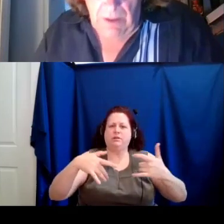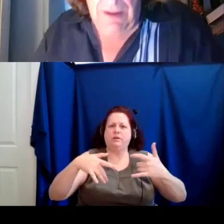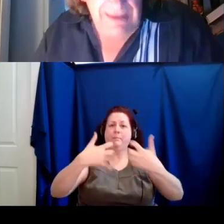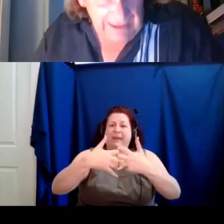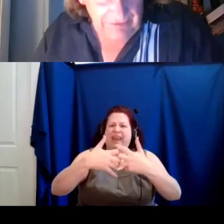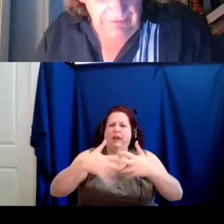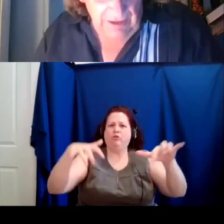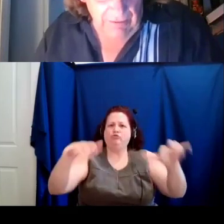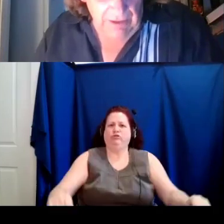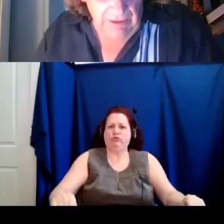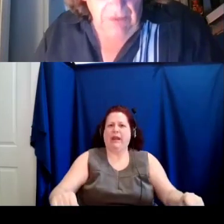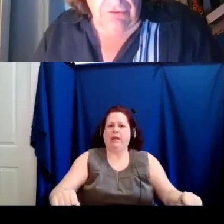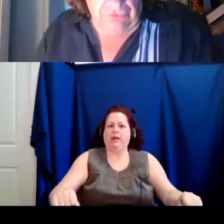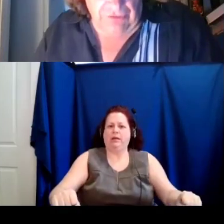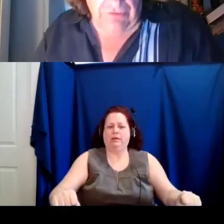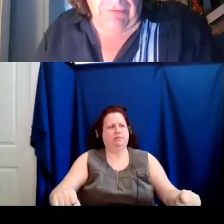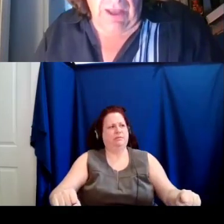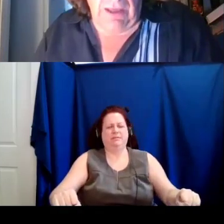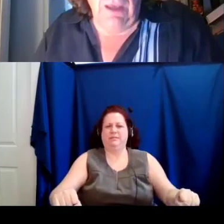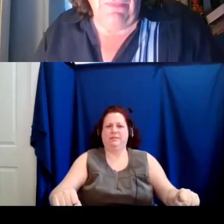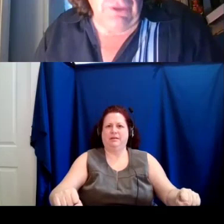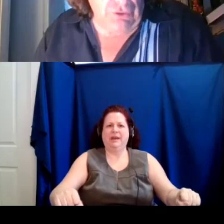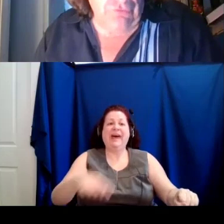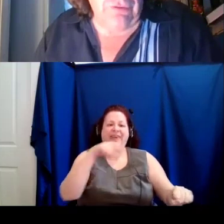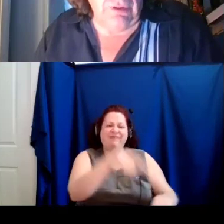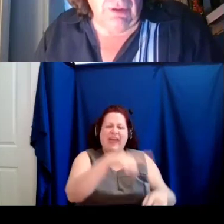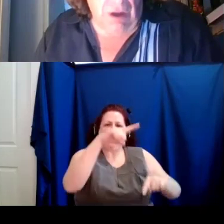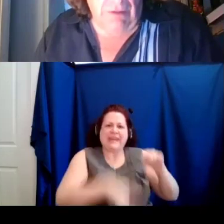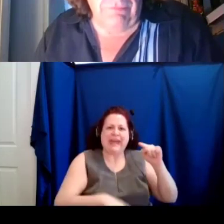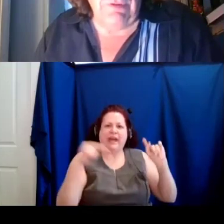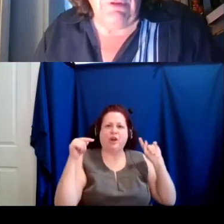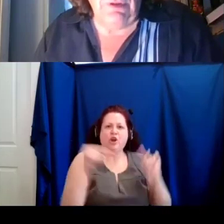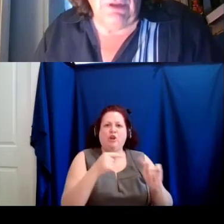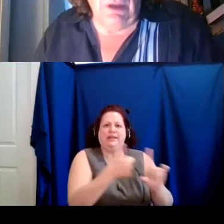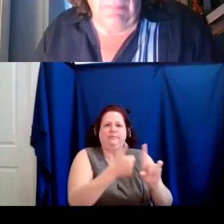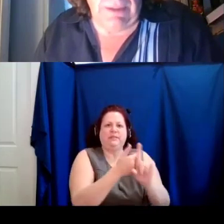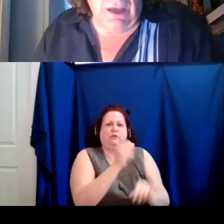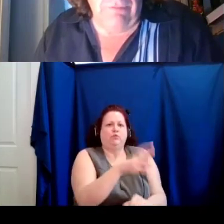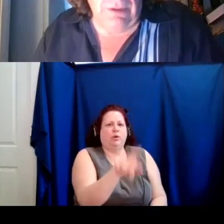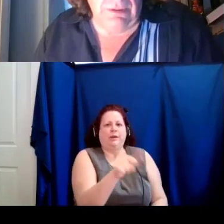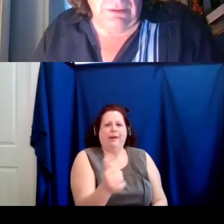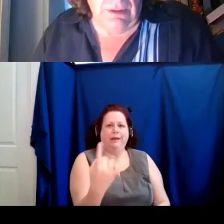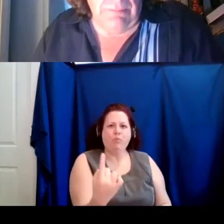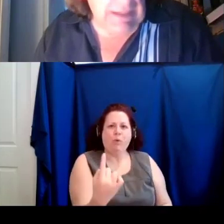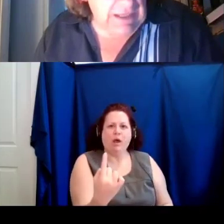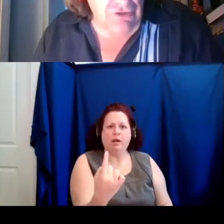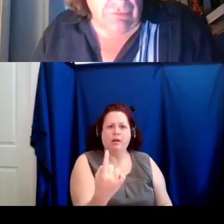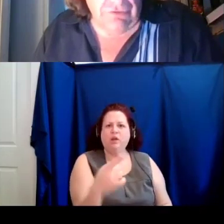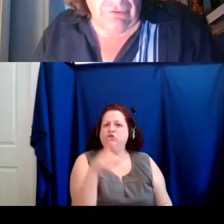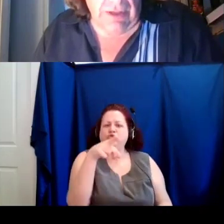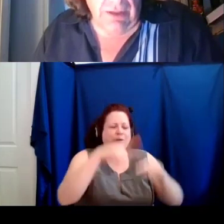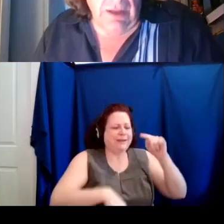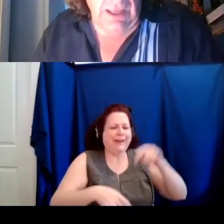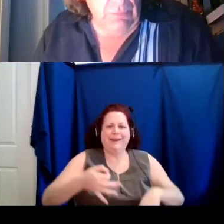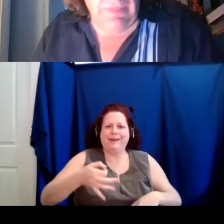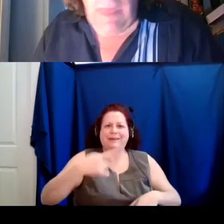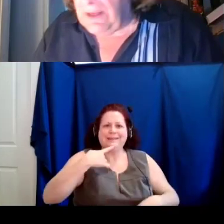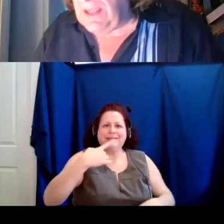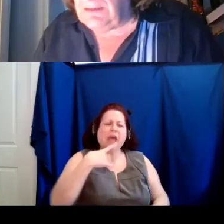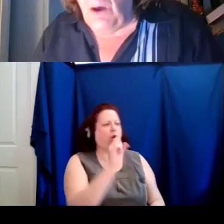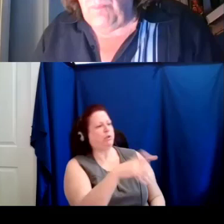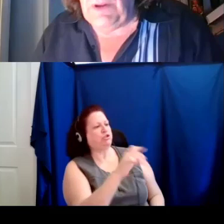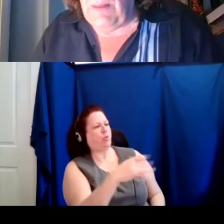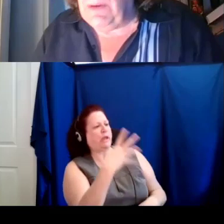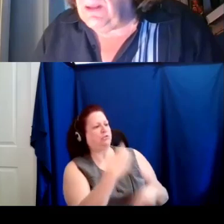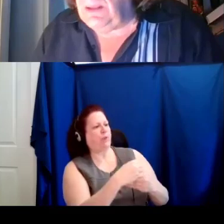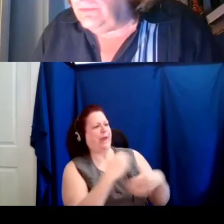harm necessary to justify the use of a medication restraint. And with that, I'd